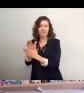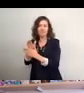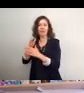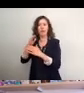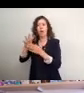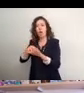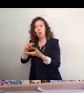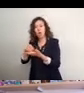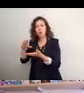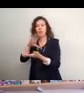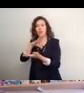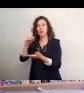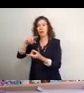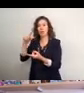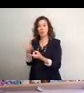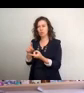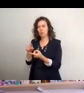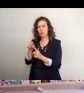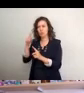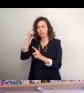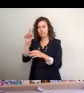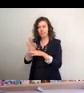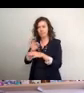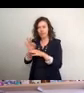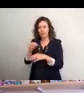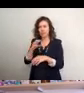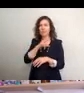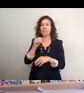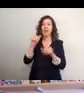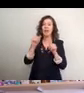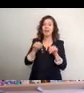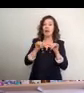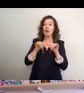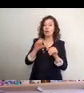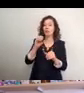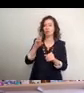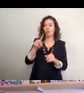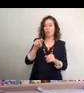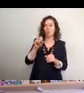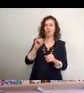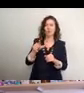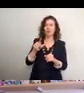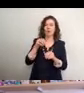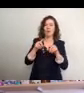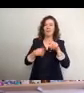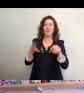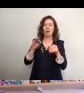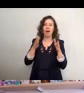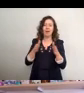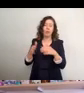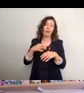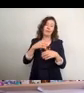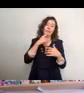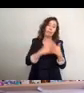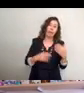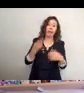function. And CORT can be measured in a variety of ways, right? Saliva, blood, hair, nails, but